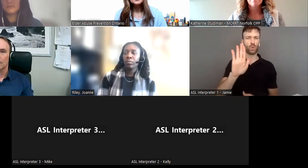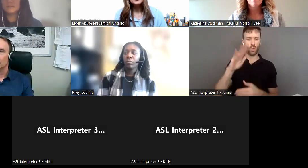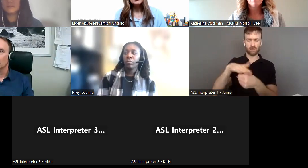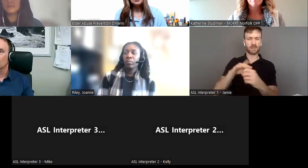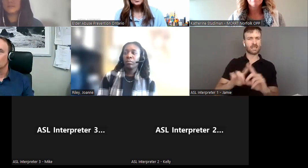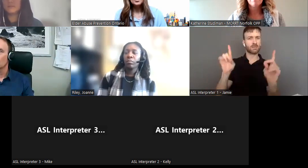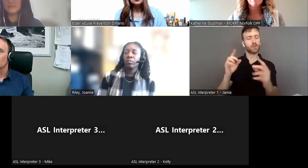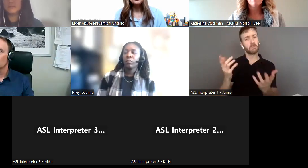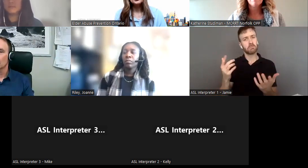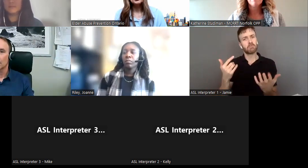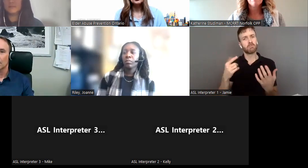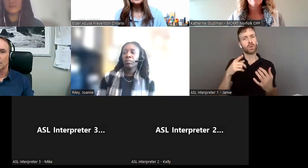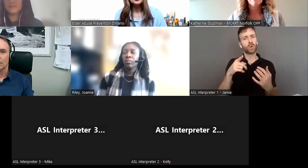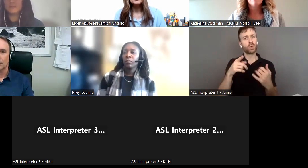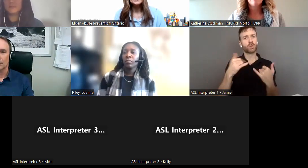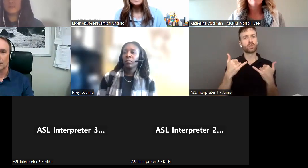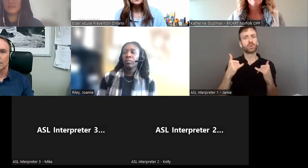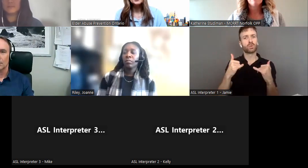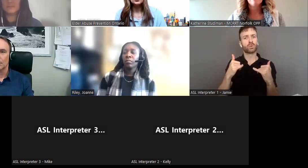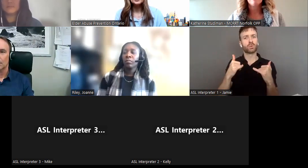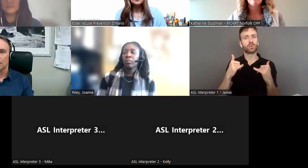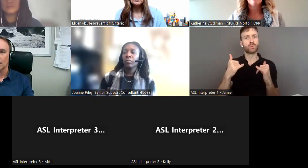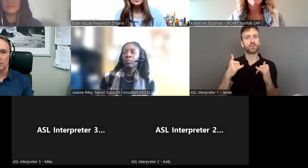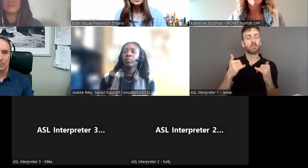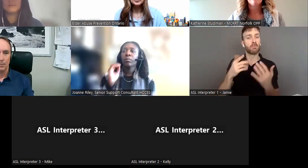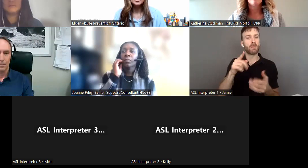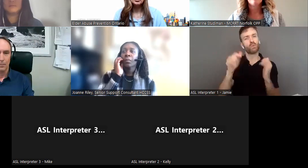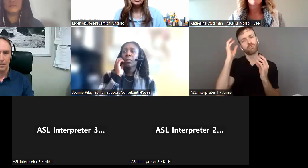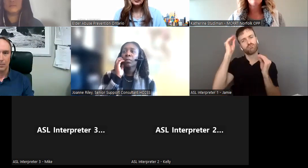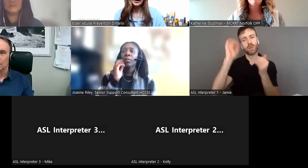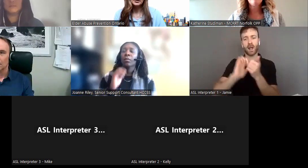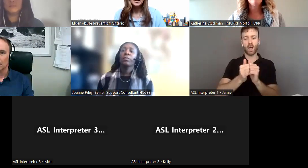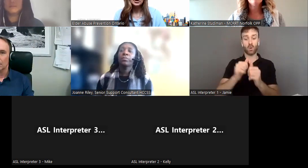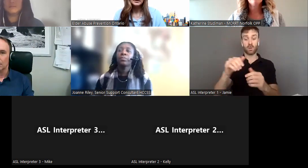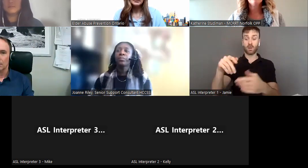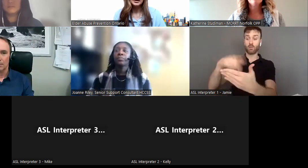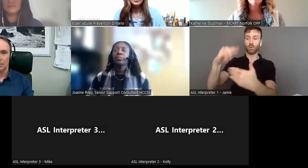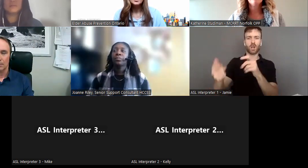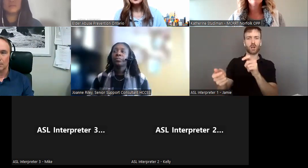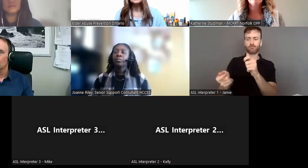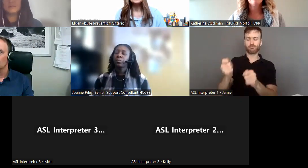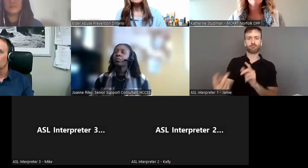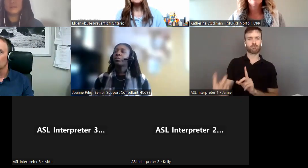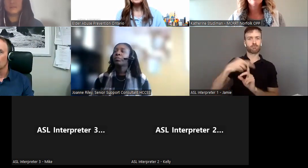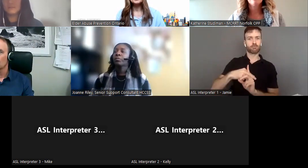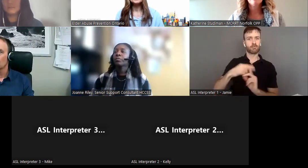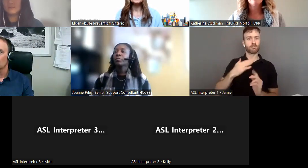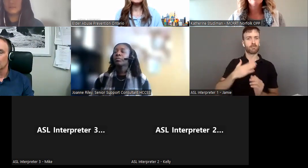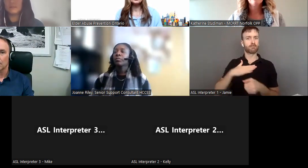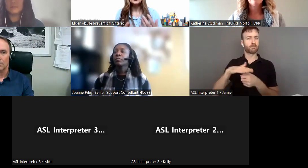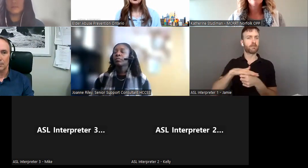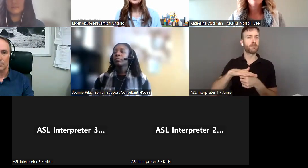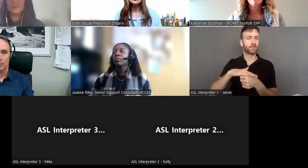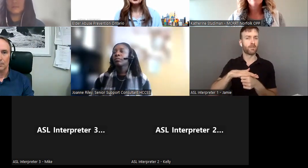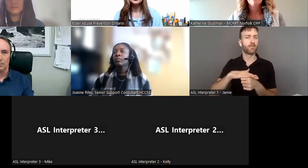about as they talk, how their programs could be adapted or implemented within the areas that you live in.